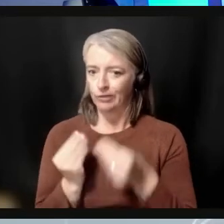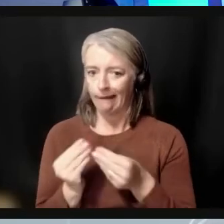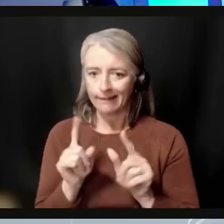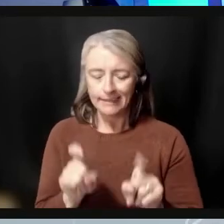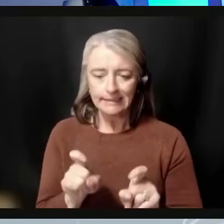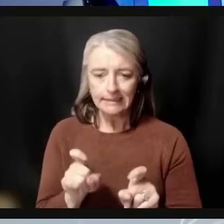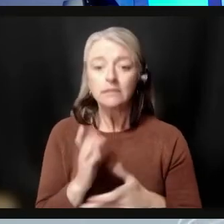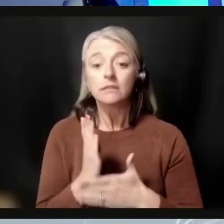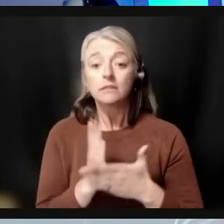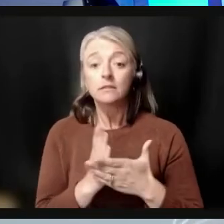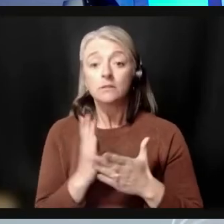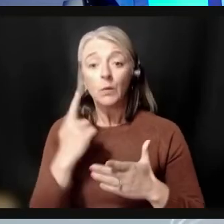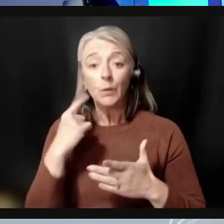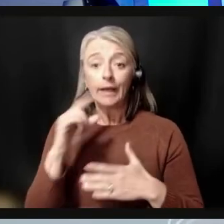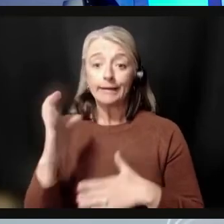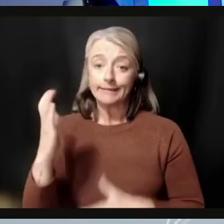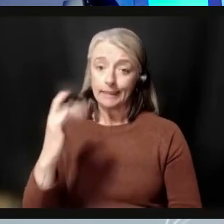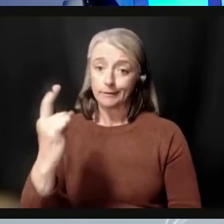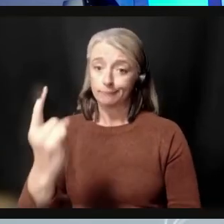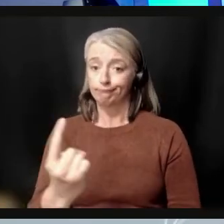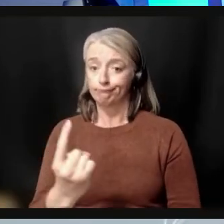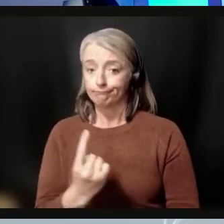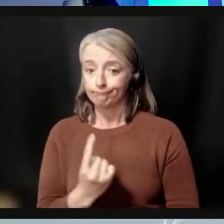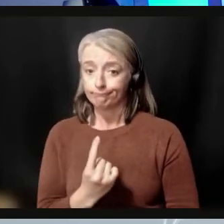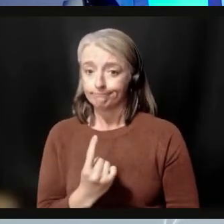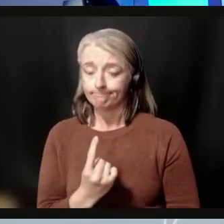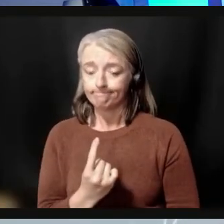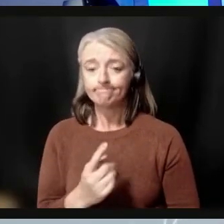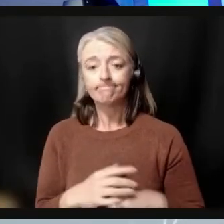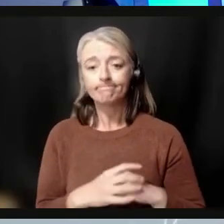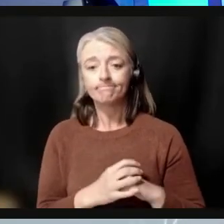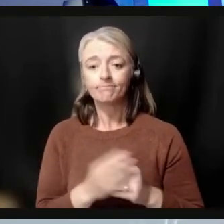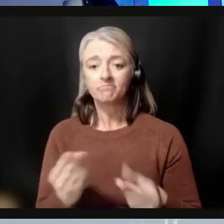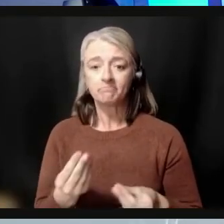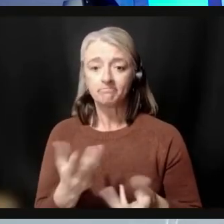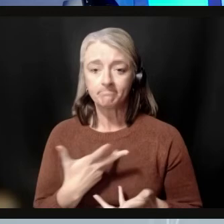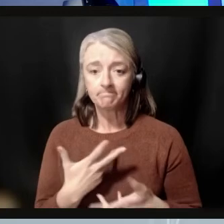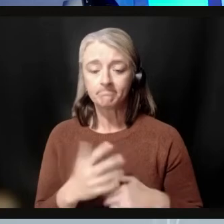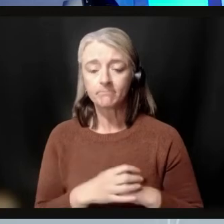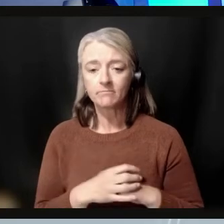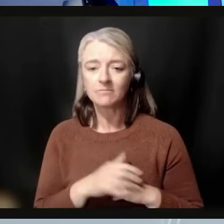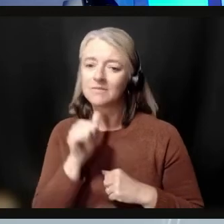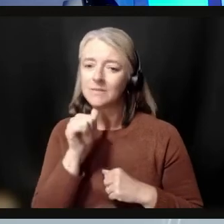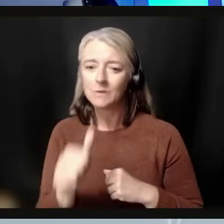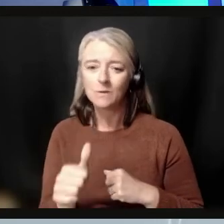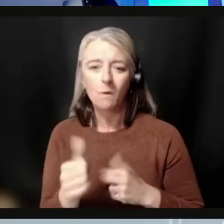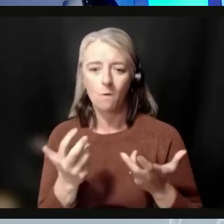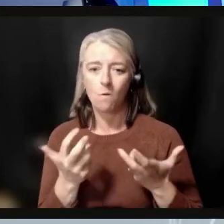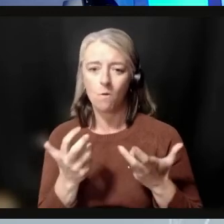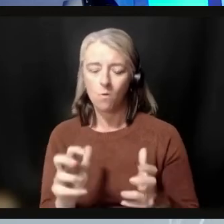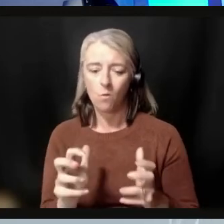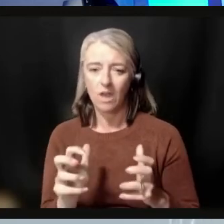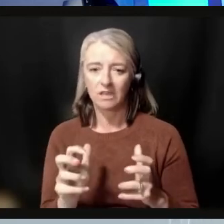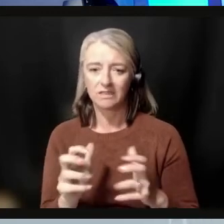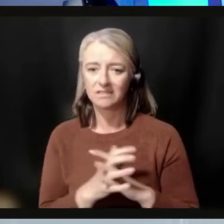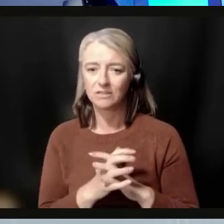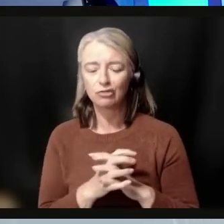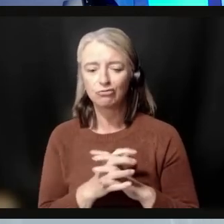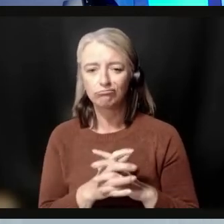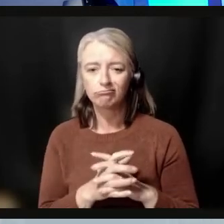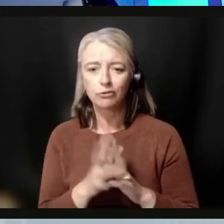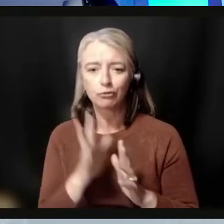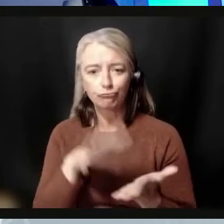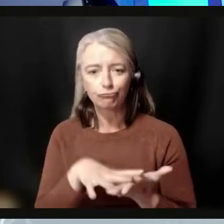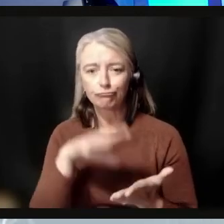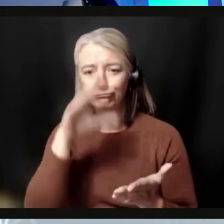their cousin comes to them, and as the saying goes, they don't want to borrow trouble. What would